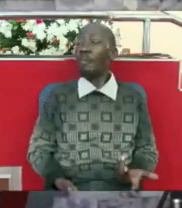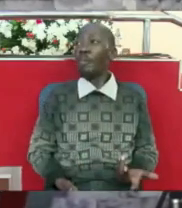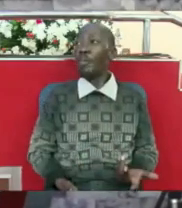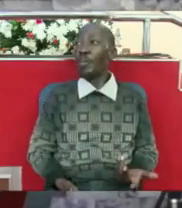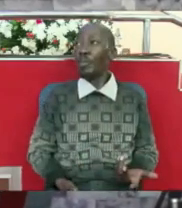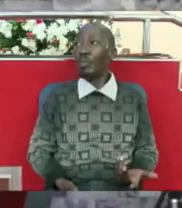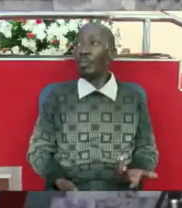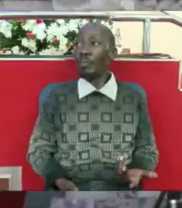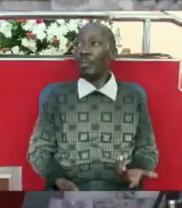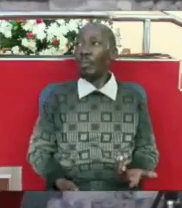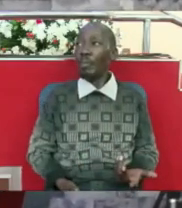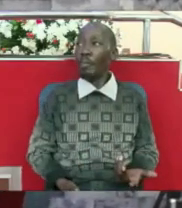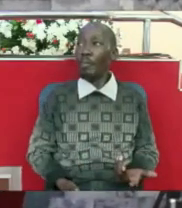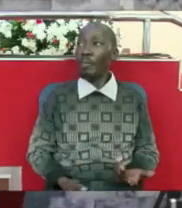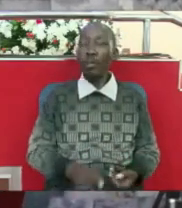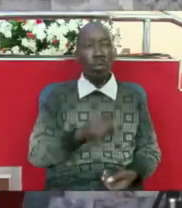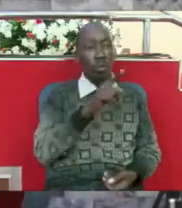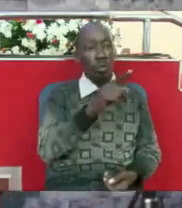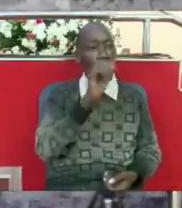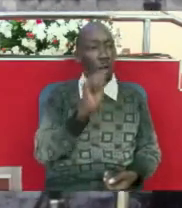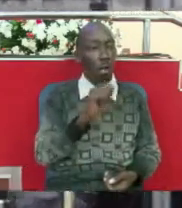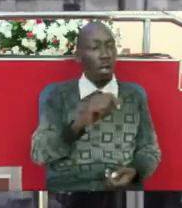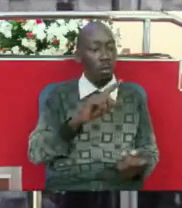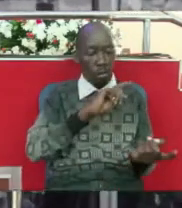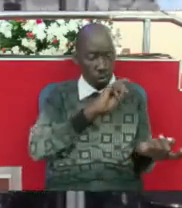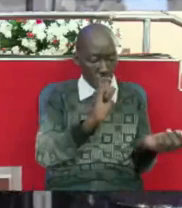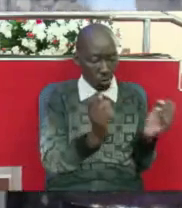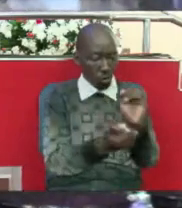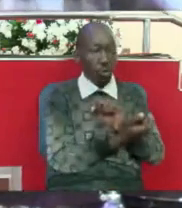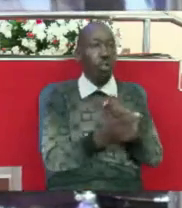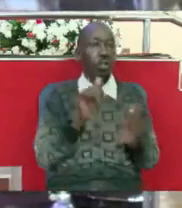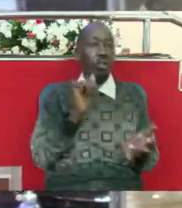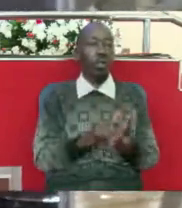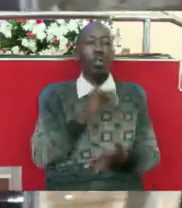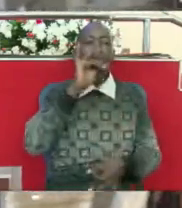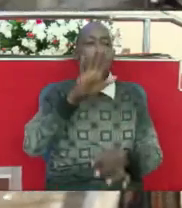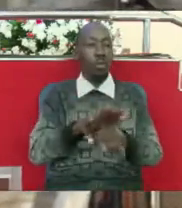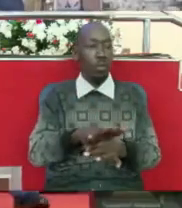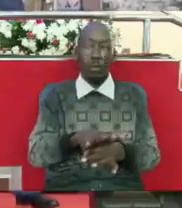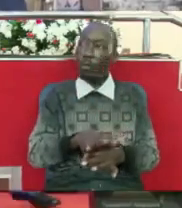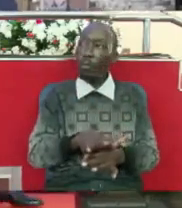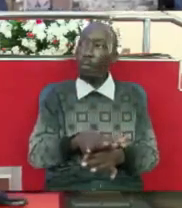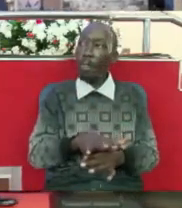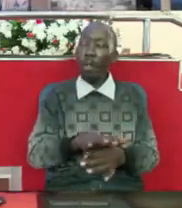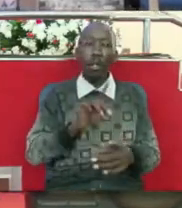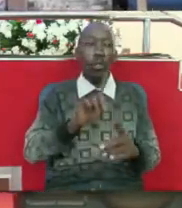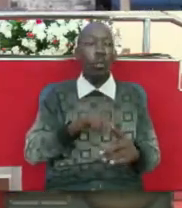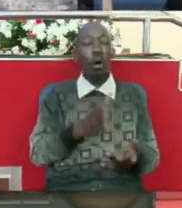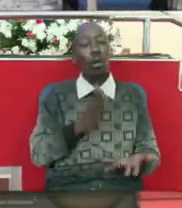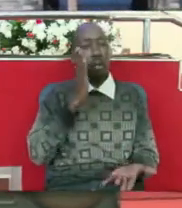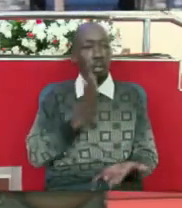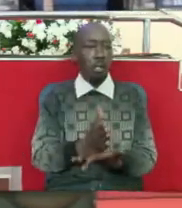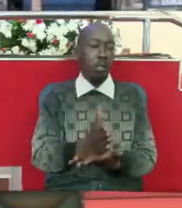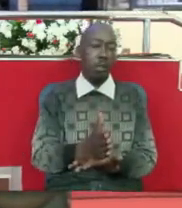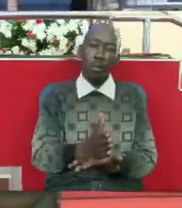unahitaji, you can turn that promise, unaweza badilisha ahadi ile, into a reality.